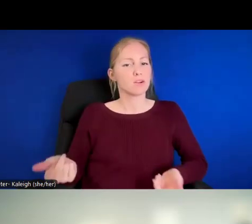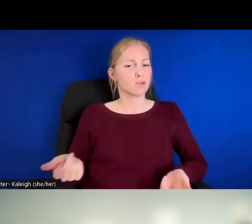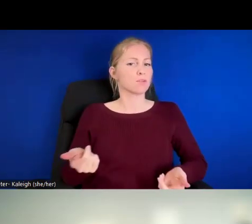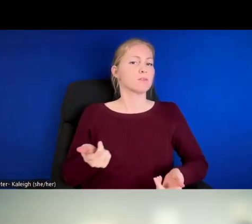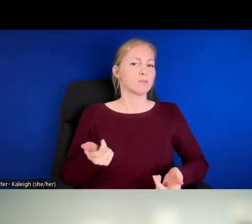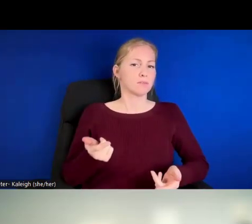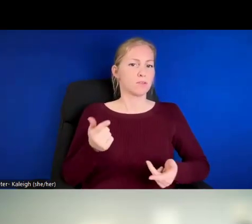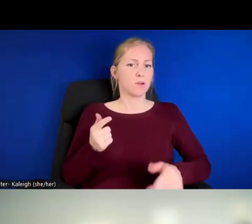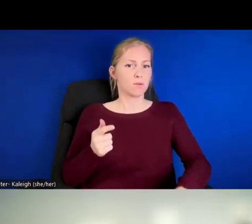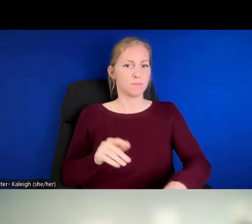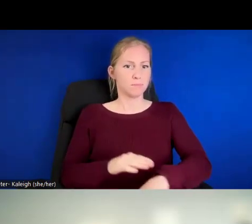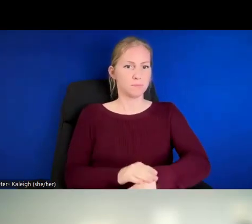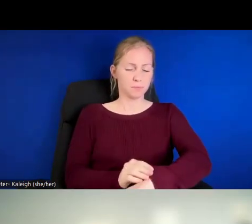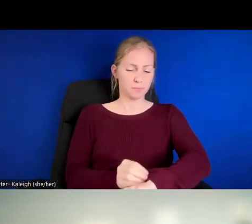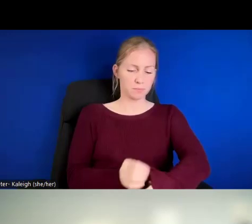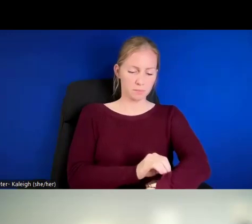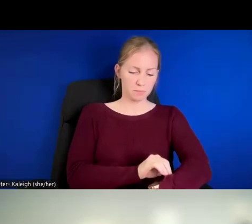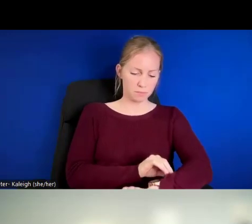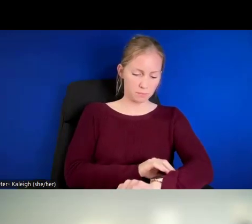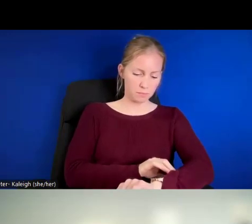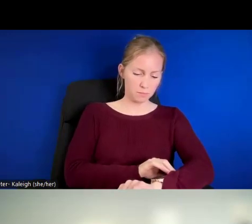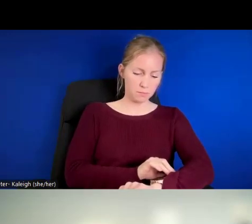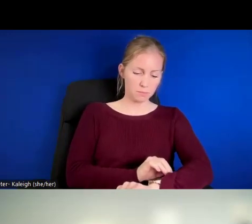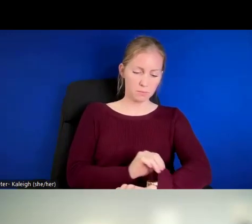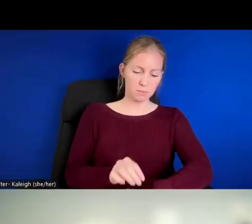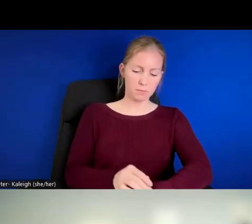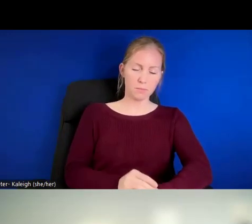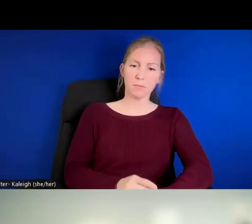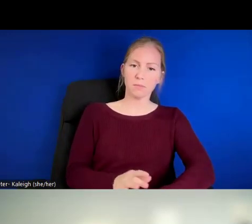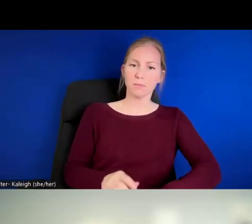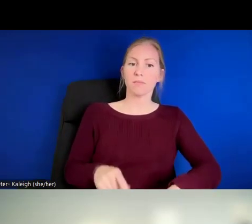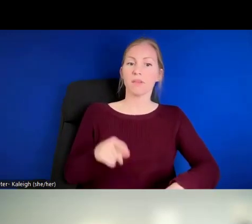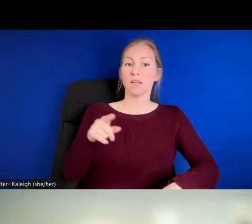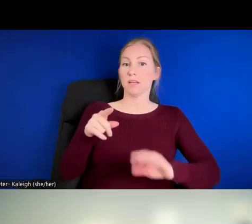Now, even by the protocol